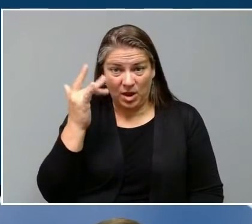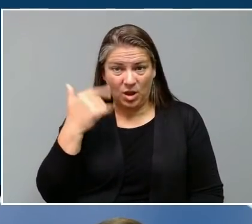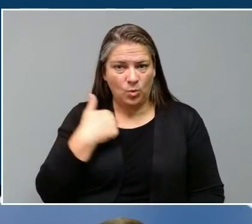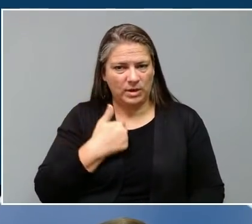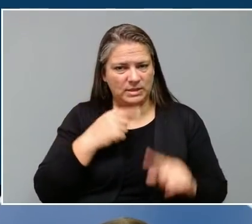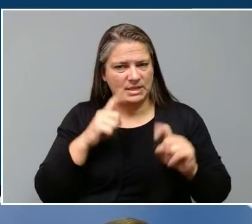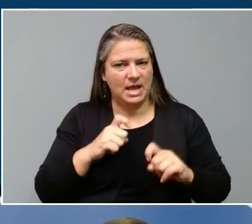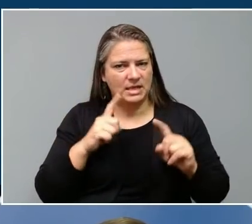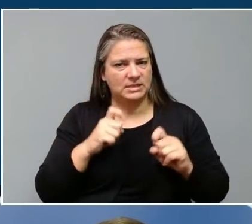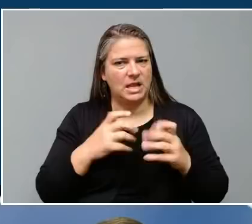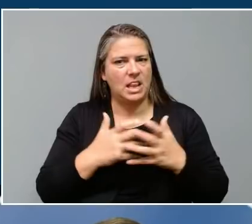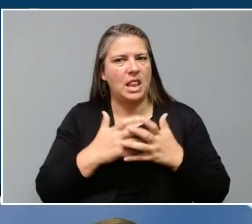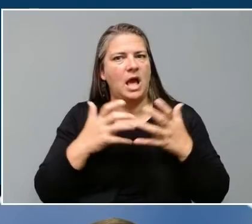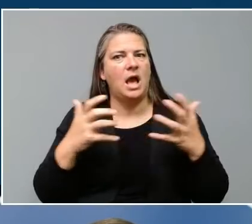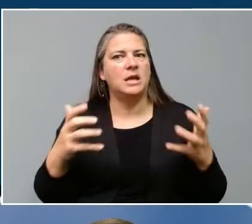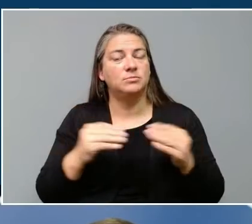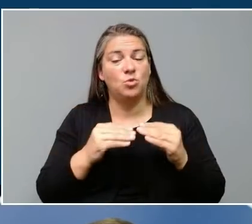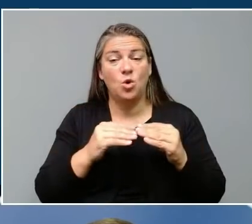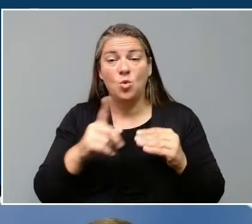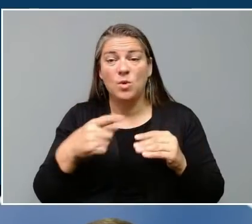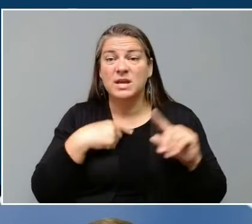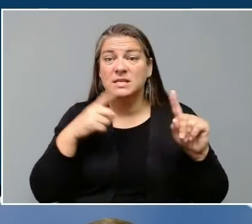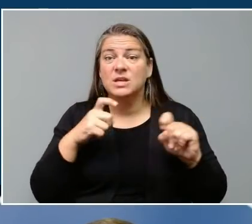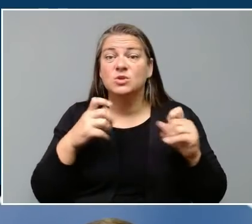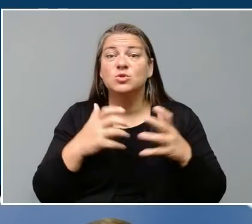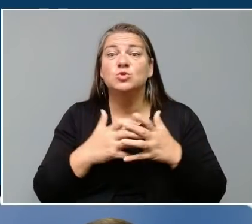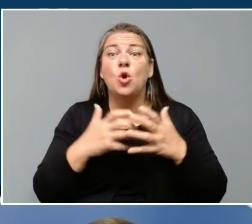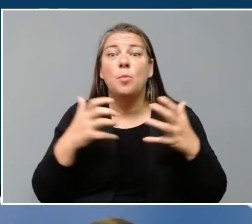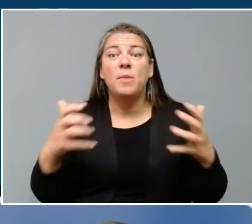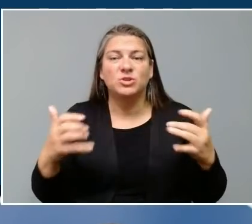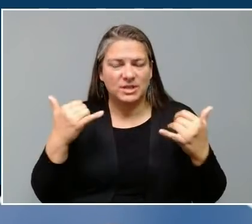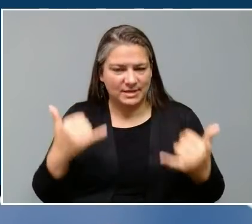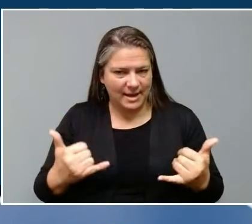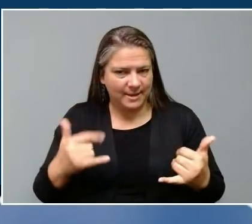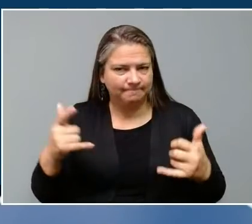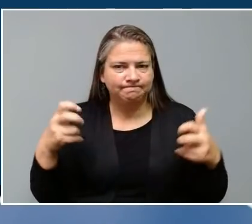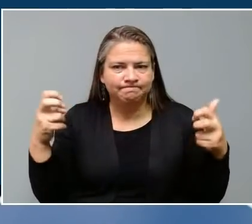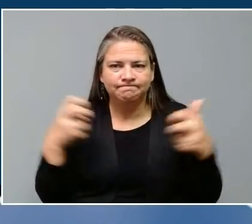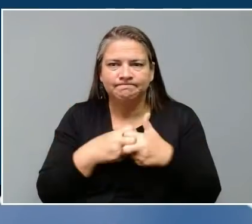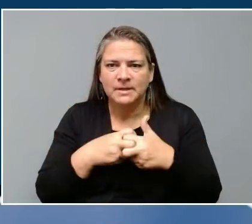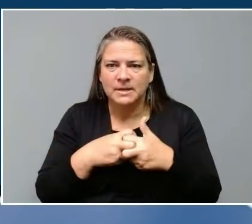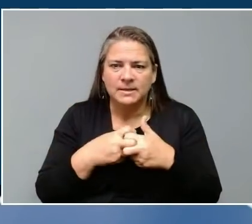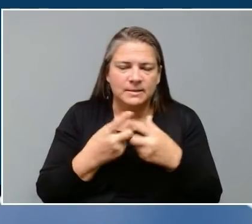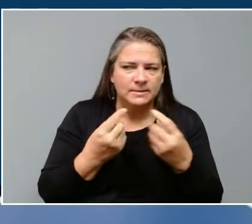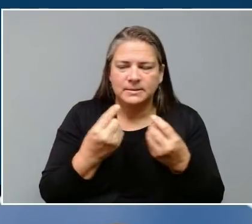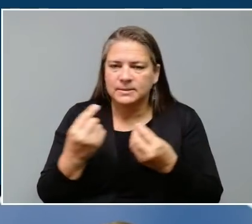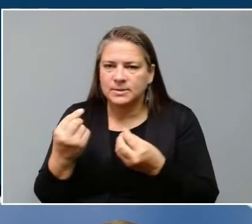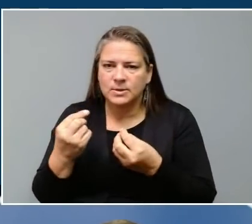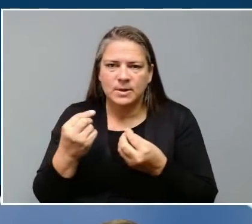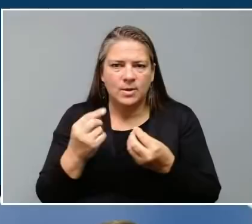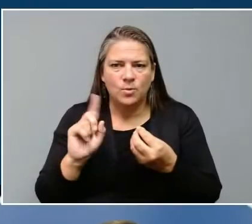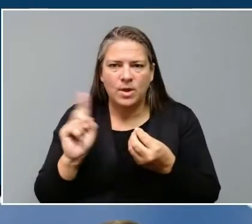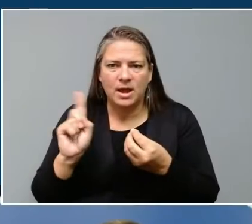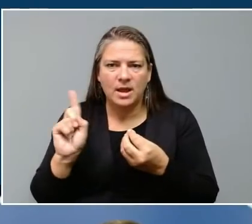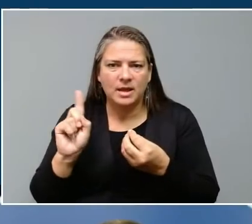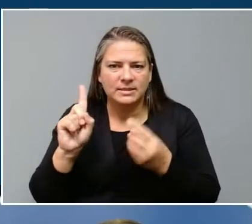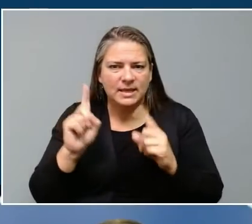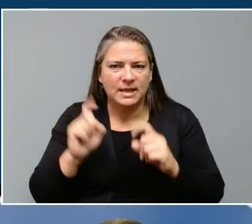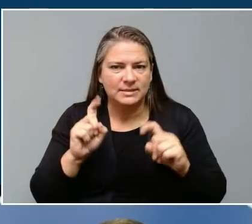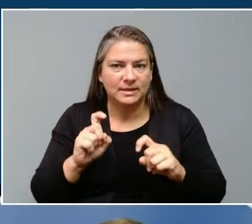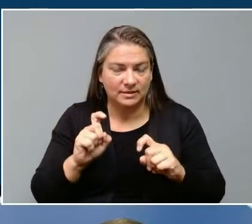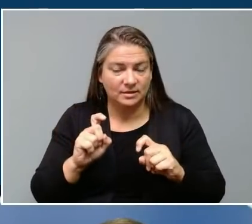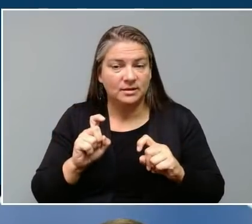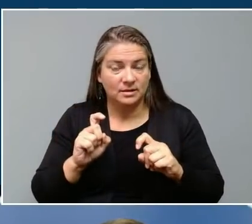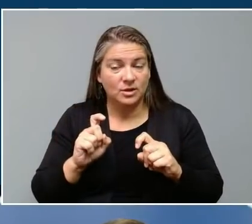In fact, we are testing so much there is a crunch at times on supply. You know, what we used to be doing